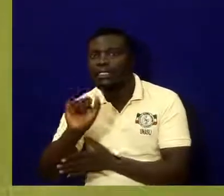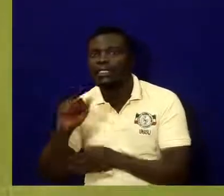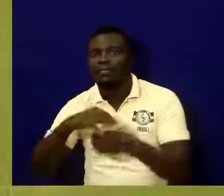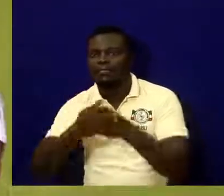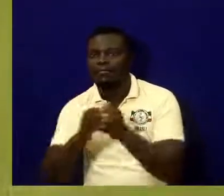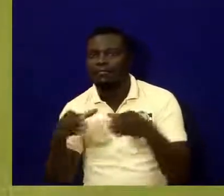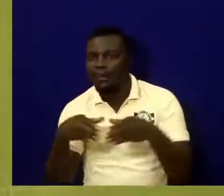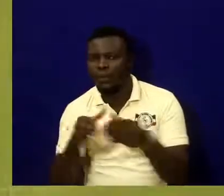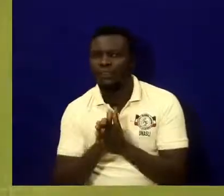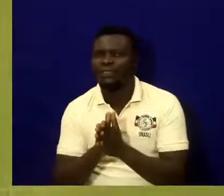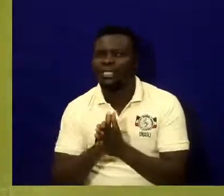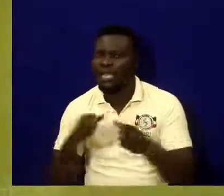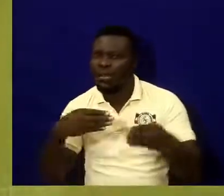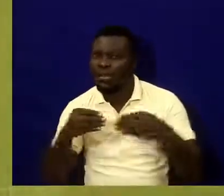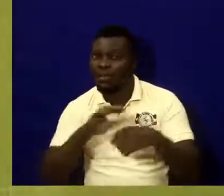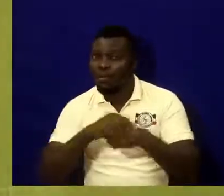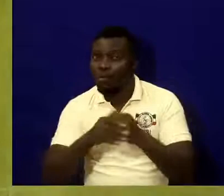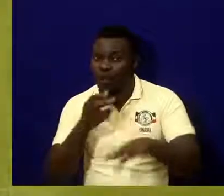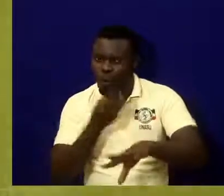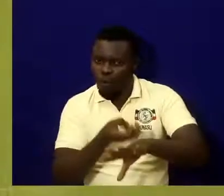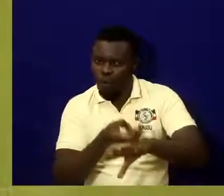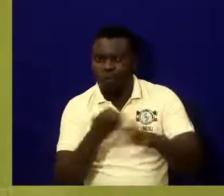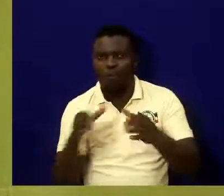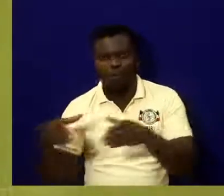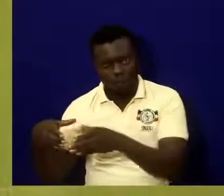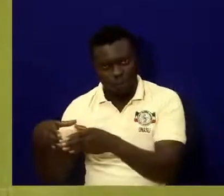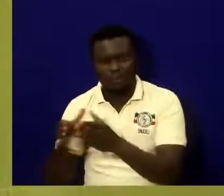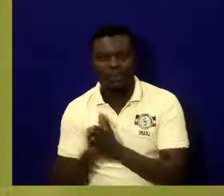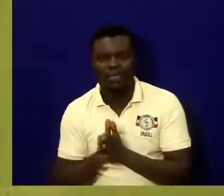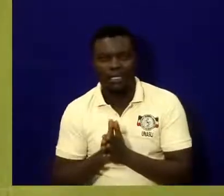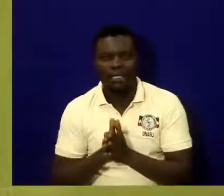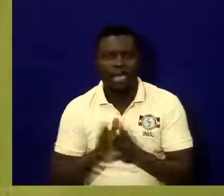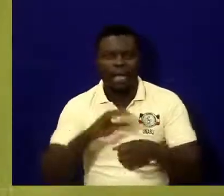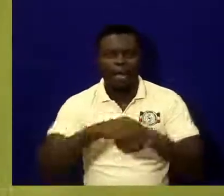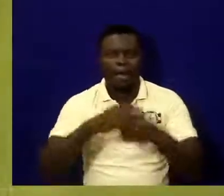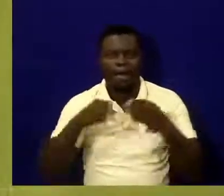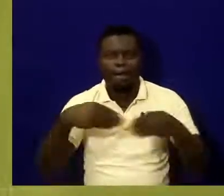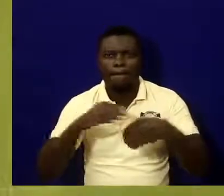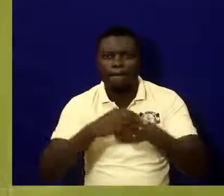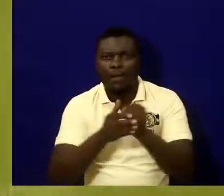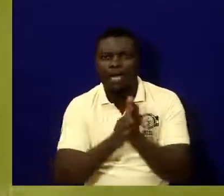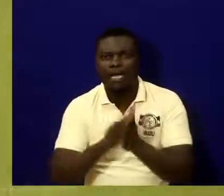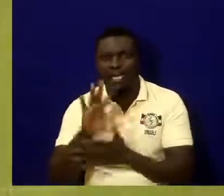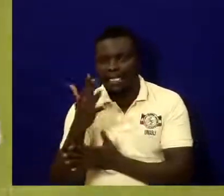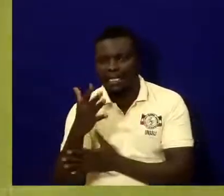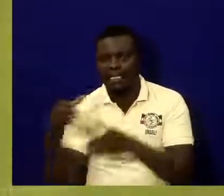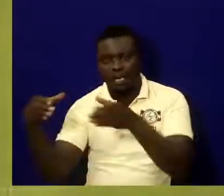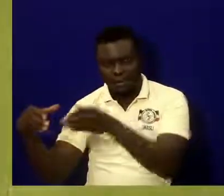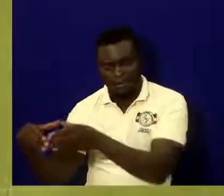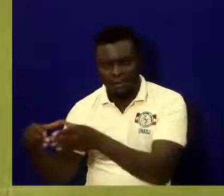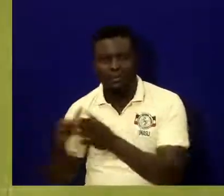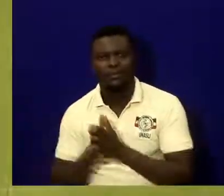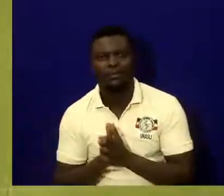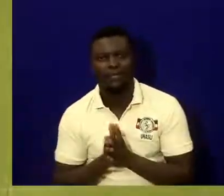them together. Materials made out of metal, put them together. Materials made out of glass, put them